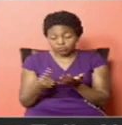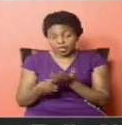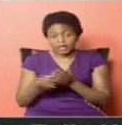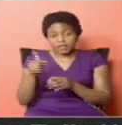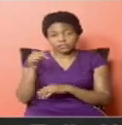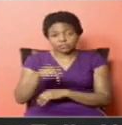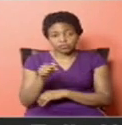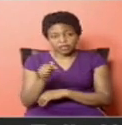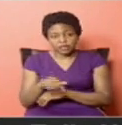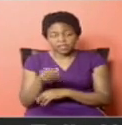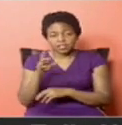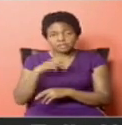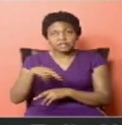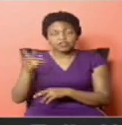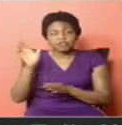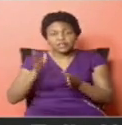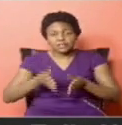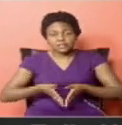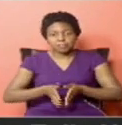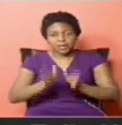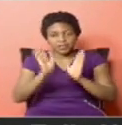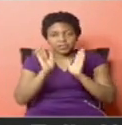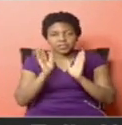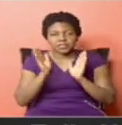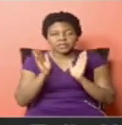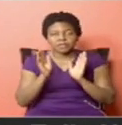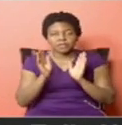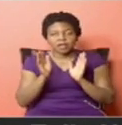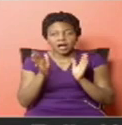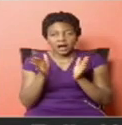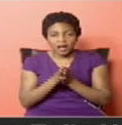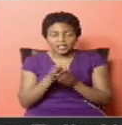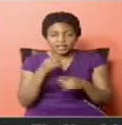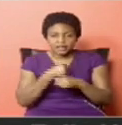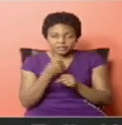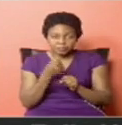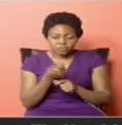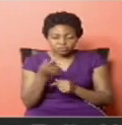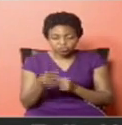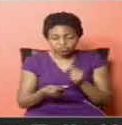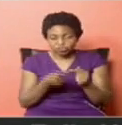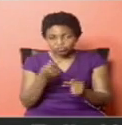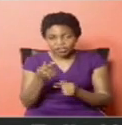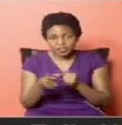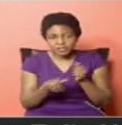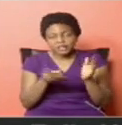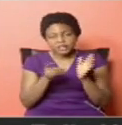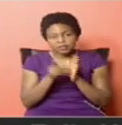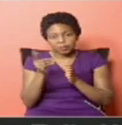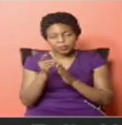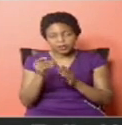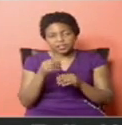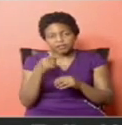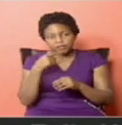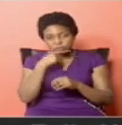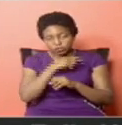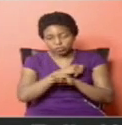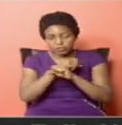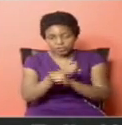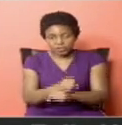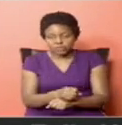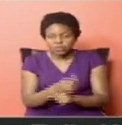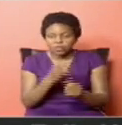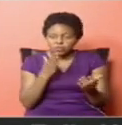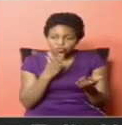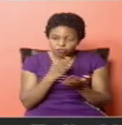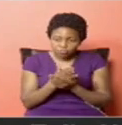today, is in the right path of and has made significant progress in developing her social protection system. We recognize it is